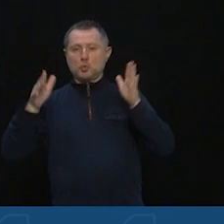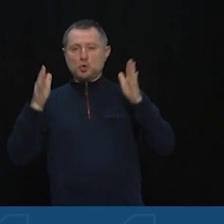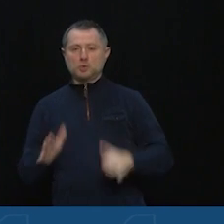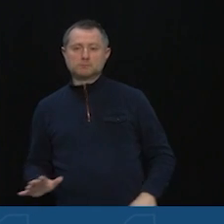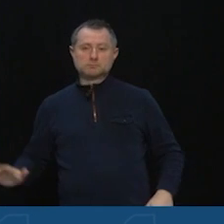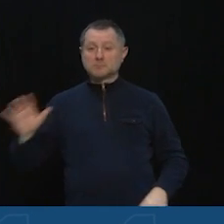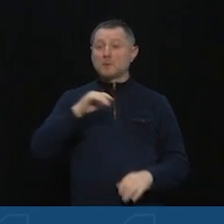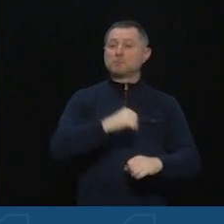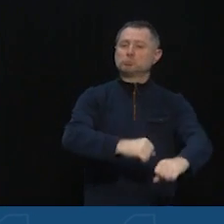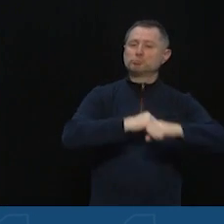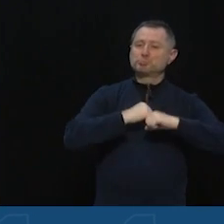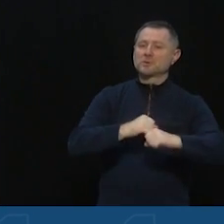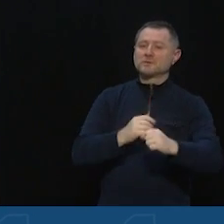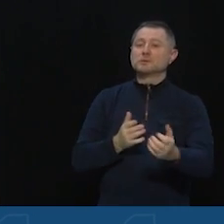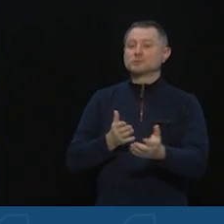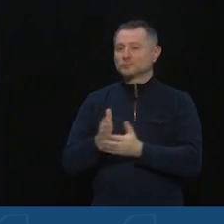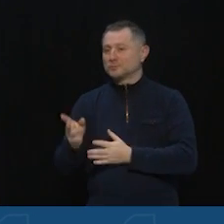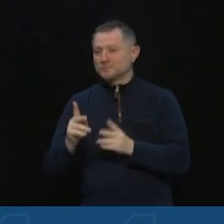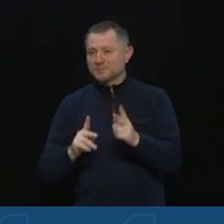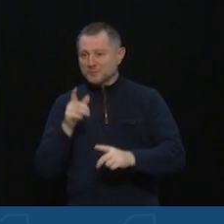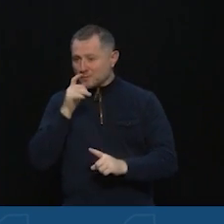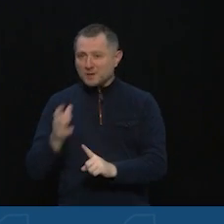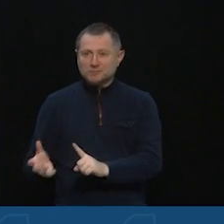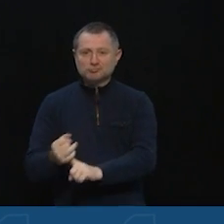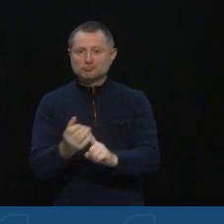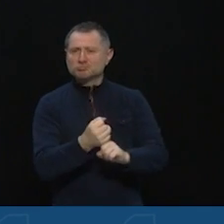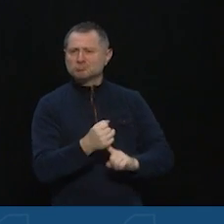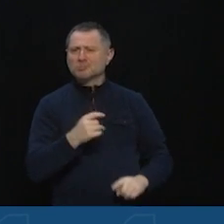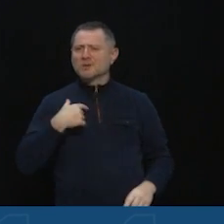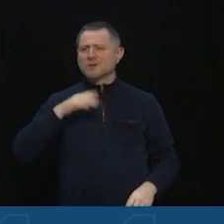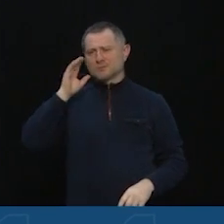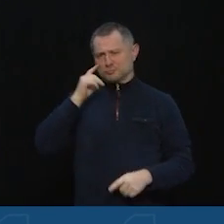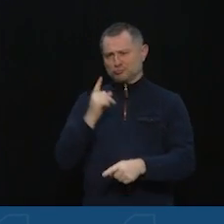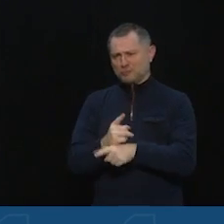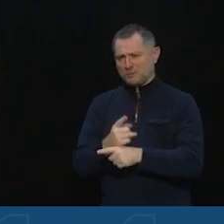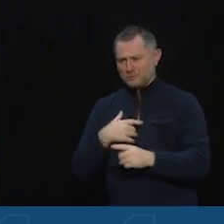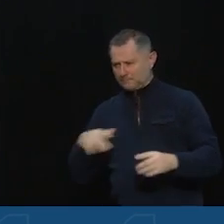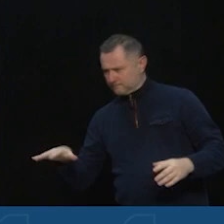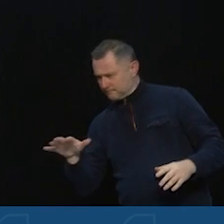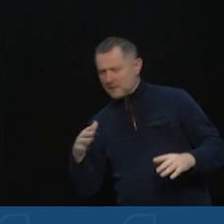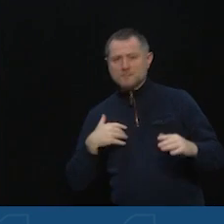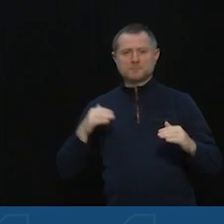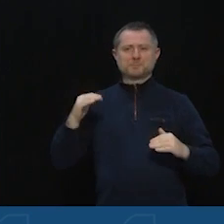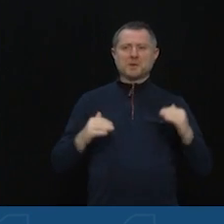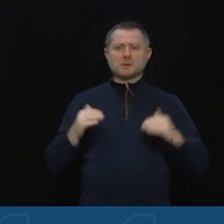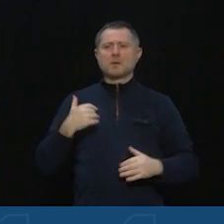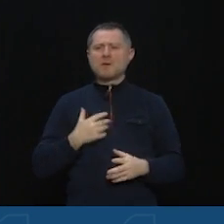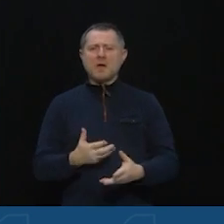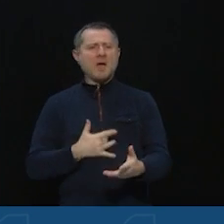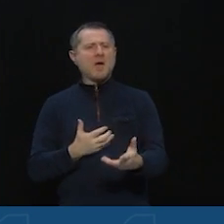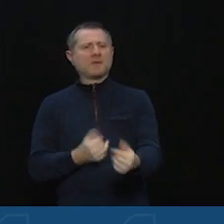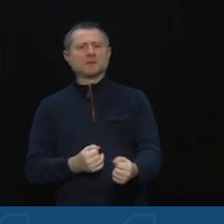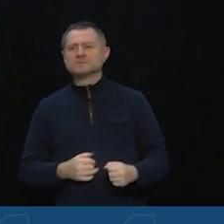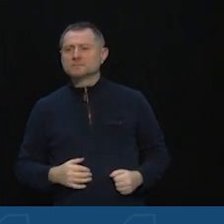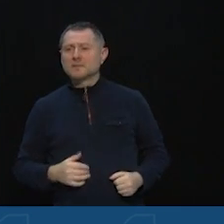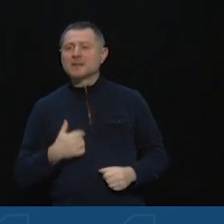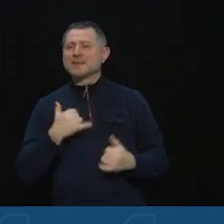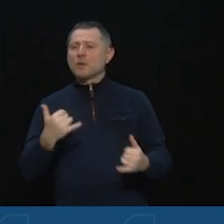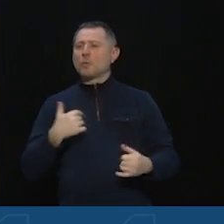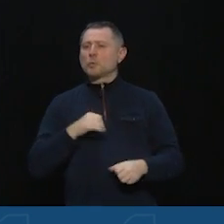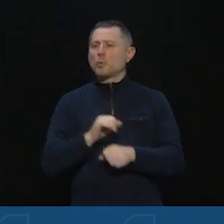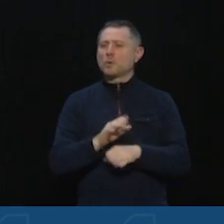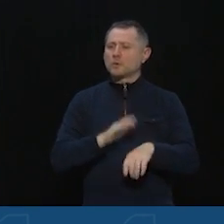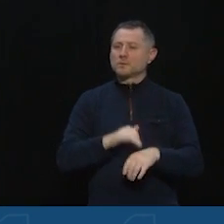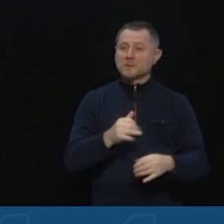of crimes. I will strike the right balance in what we're doing here, and I feel confident. So I actually have to work on a budget right now. So one